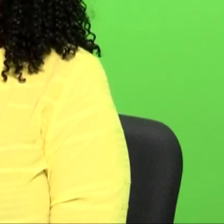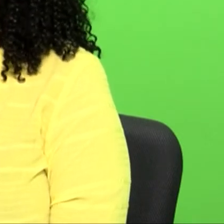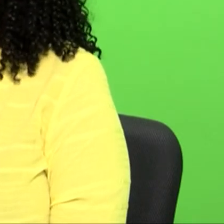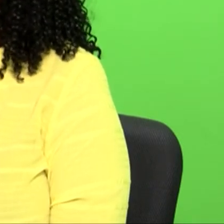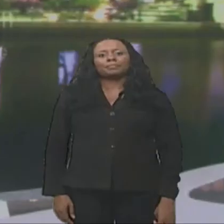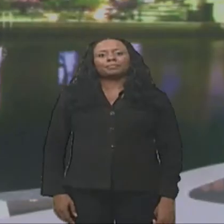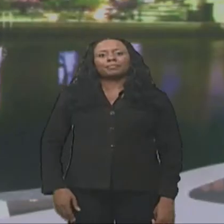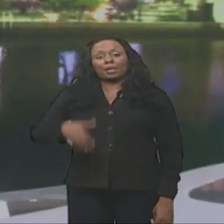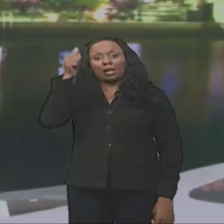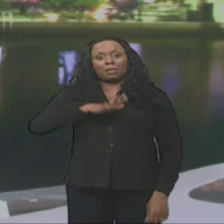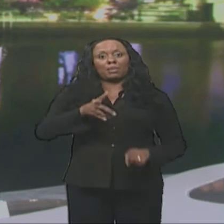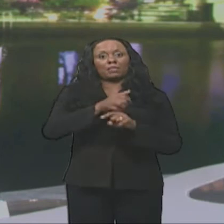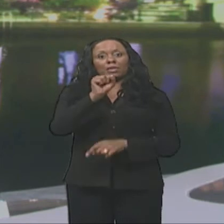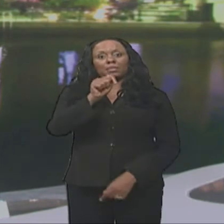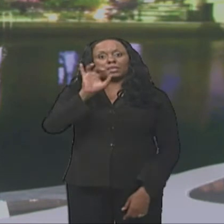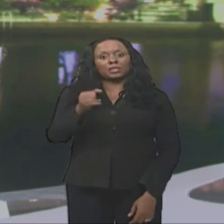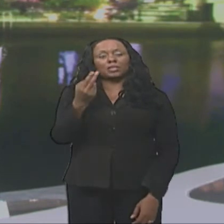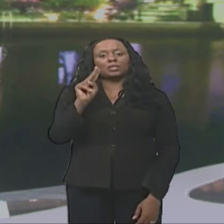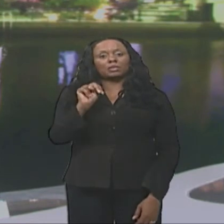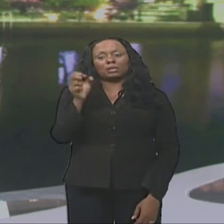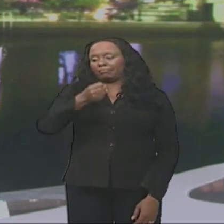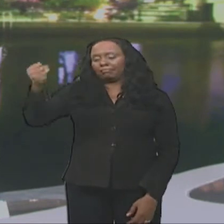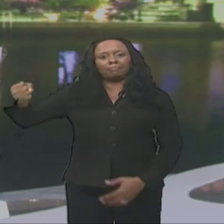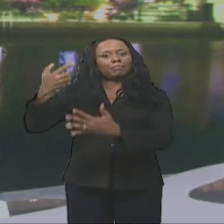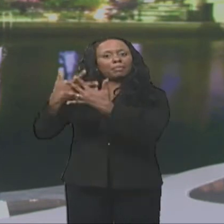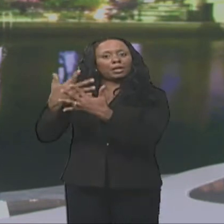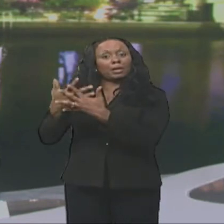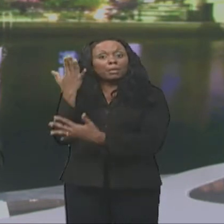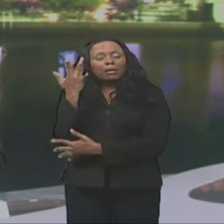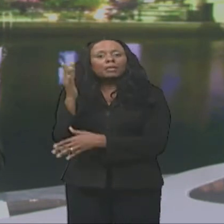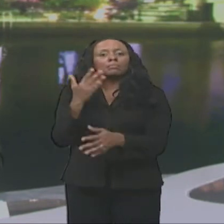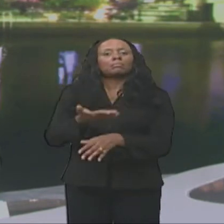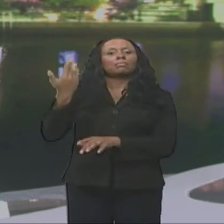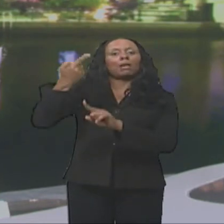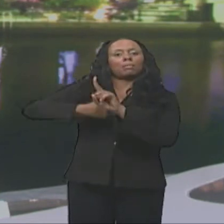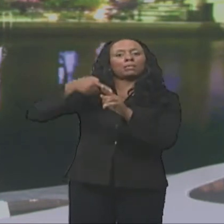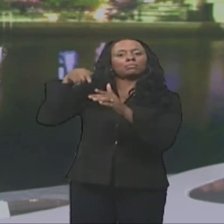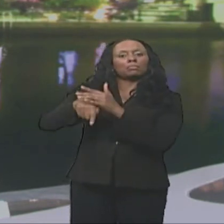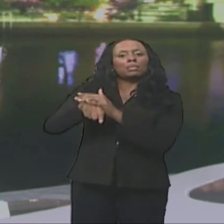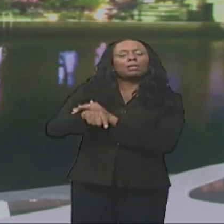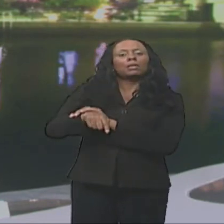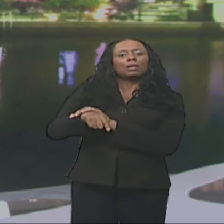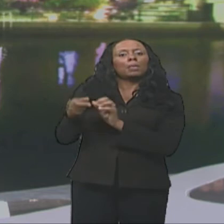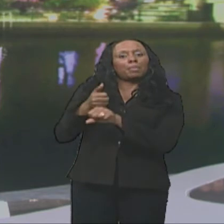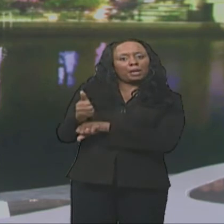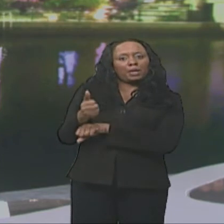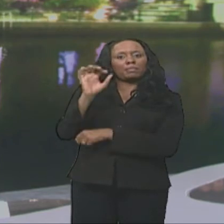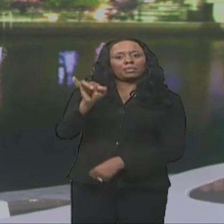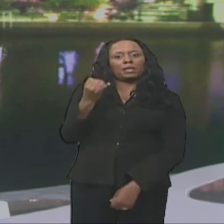phone. A St. John man has been remanded to prison in relation to last month's murder of Jaquil